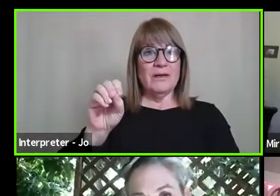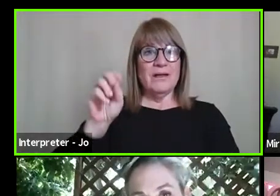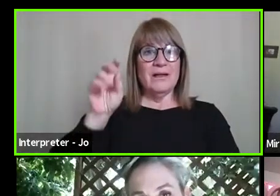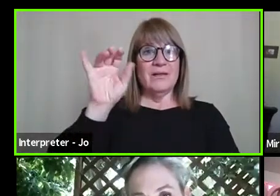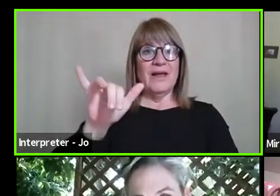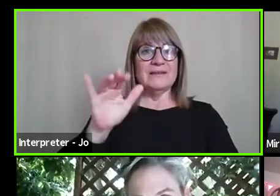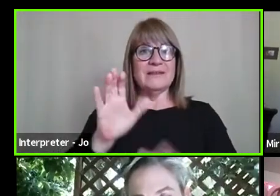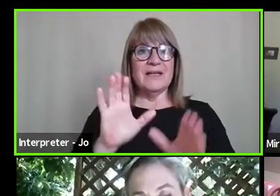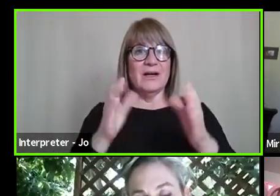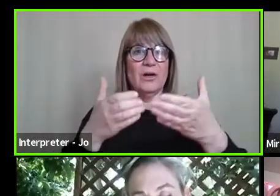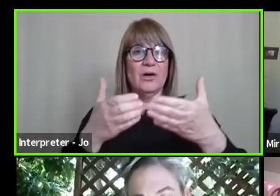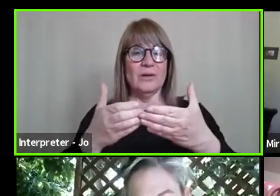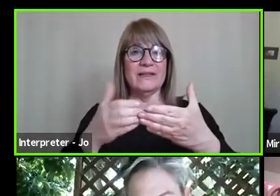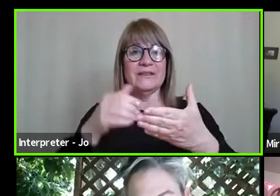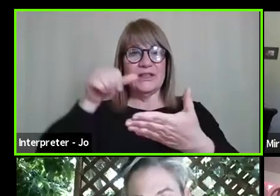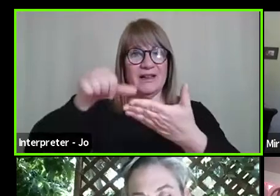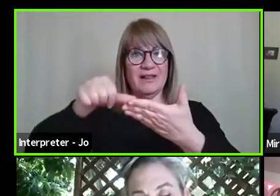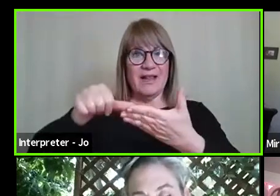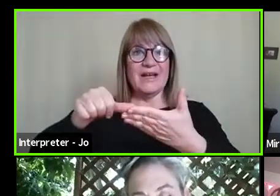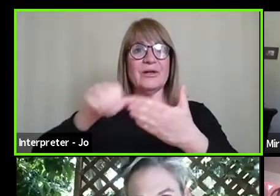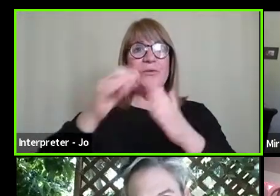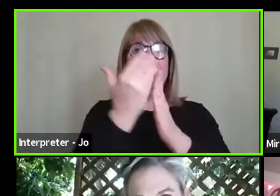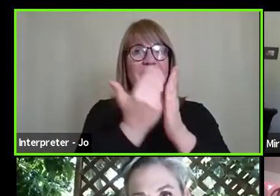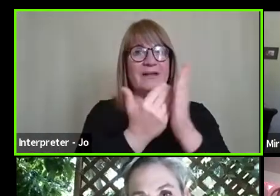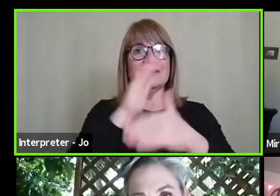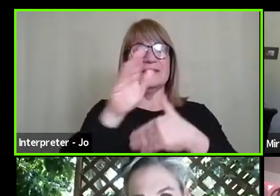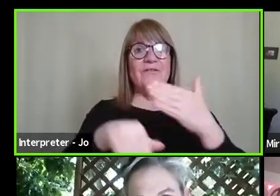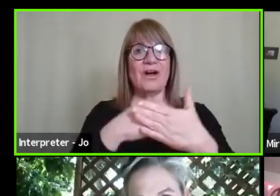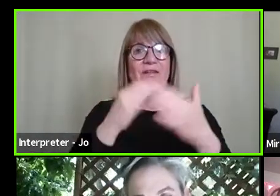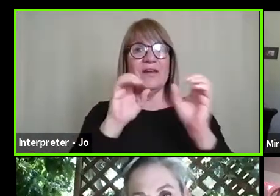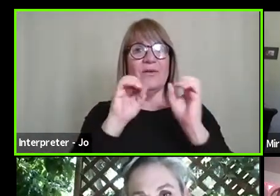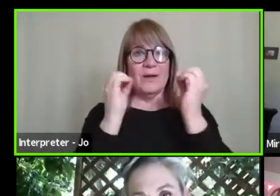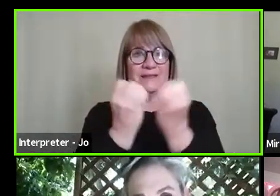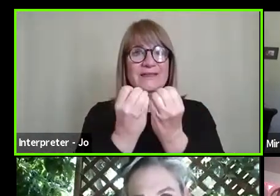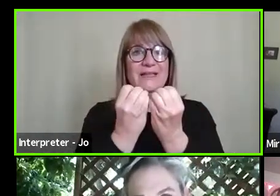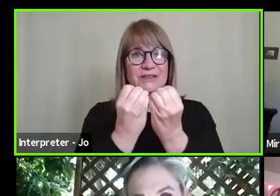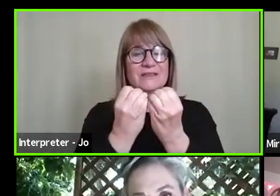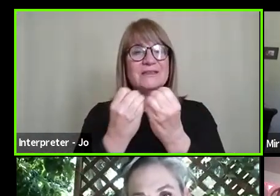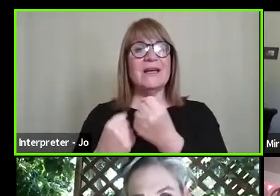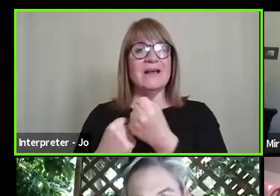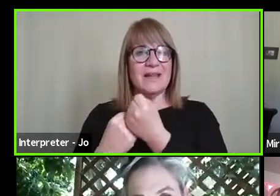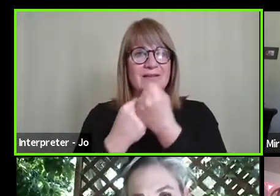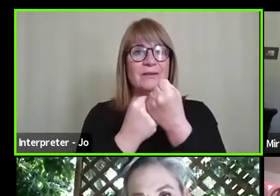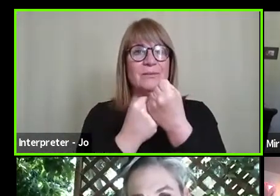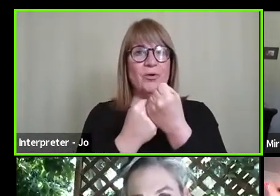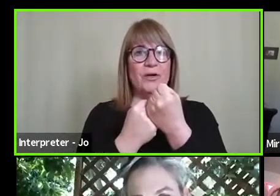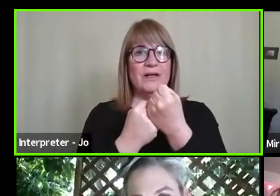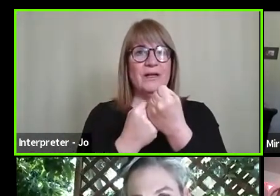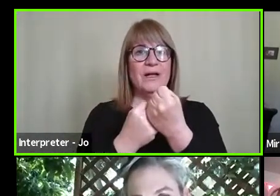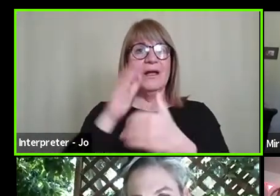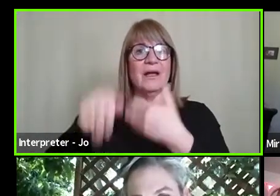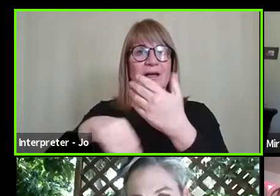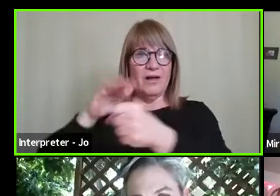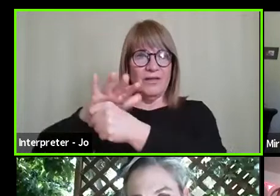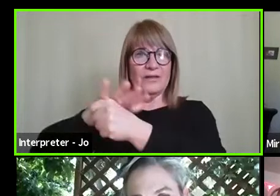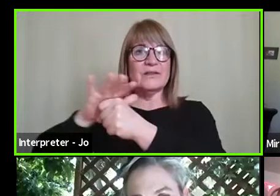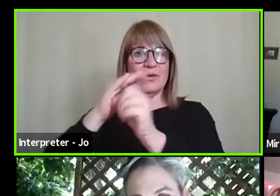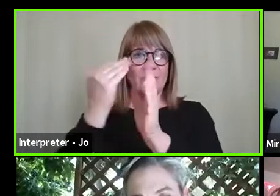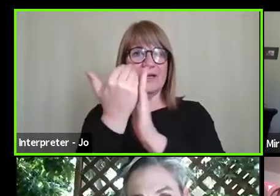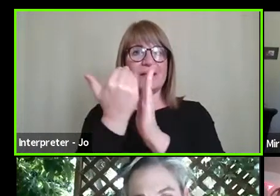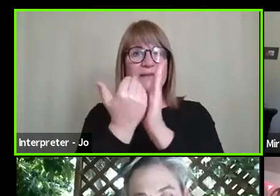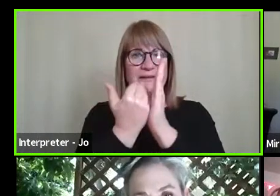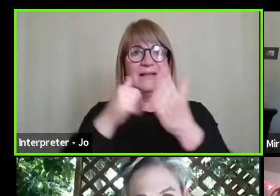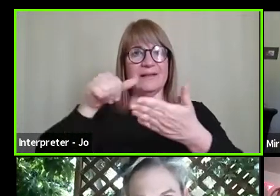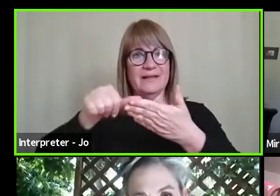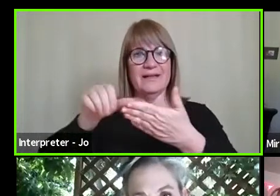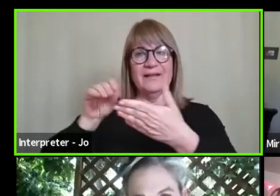with a list of all of the organizations that have been in support and all of those logos get listed on that letter that